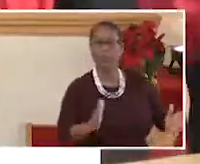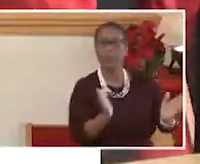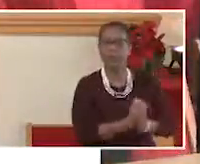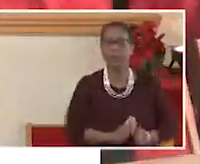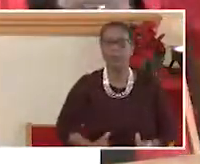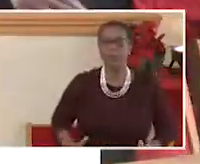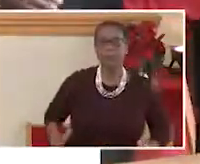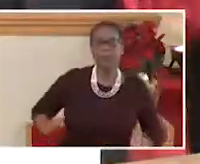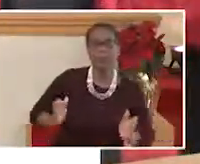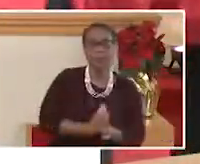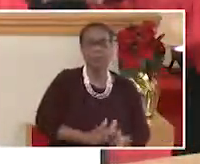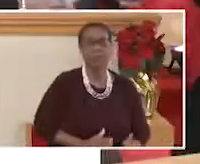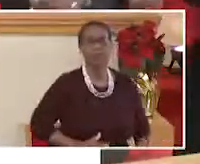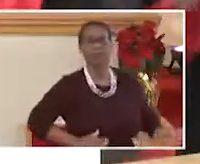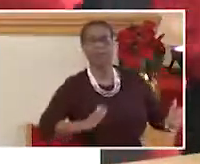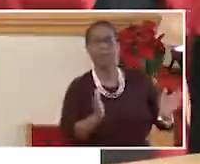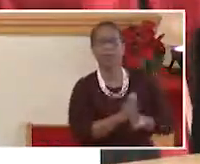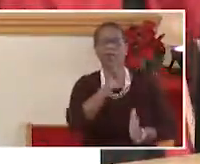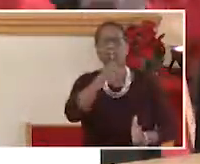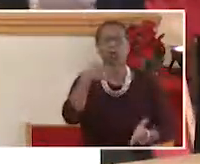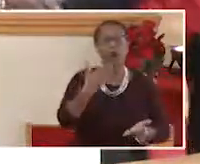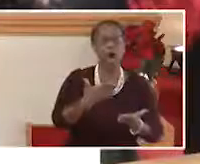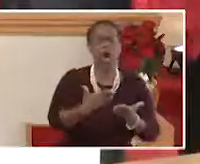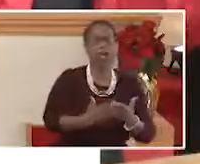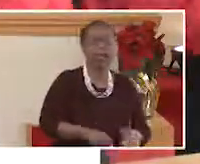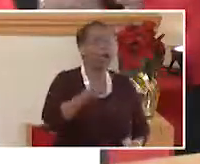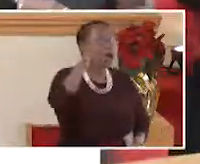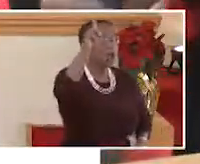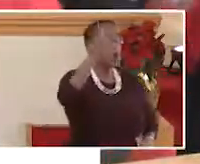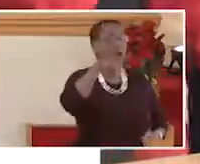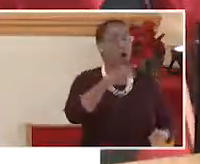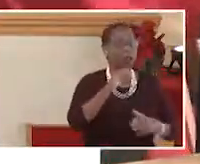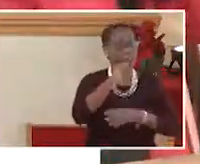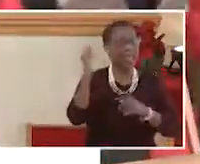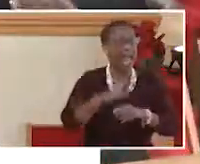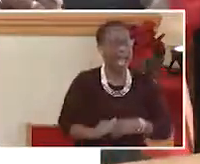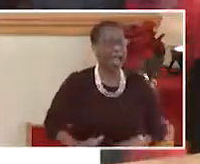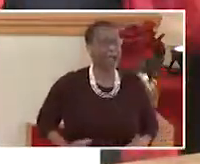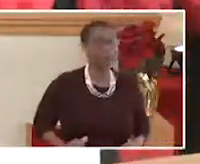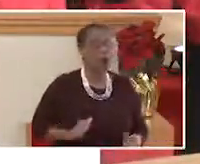Come on, you are good. Say it. You are good.